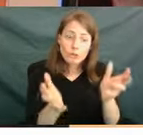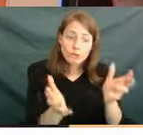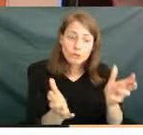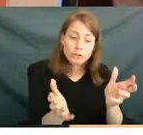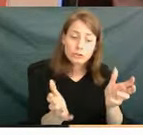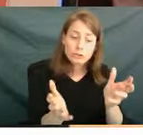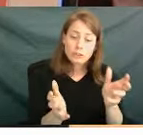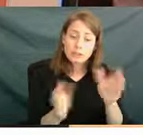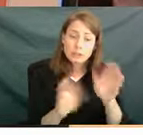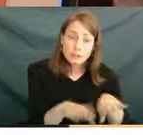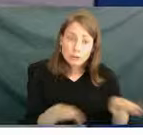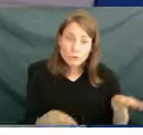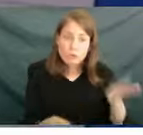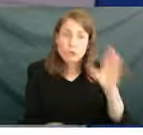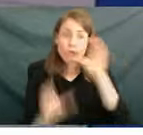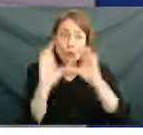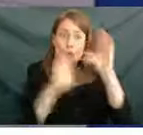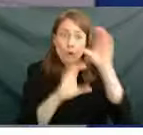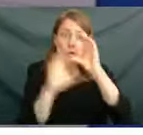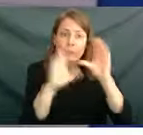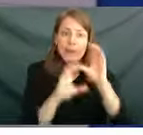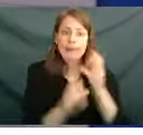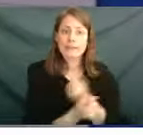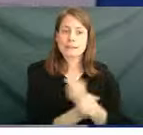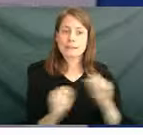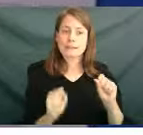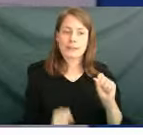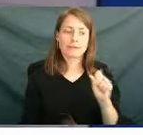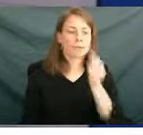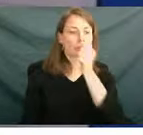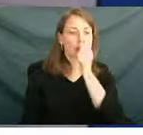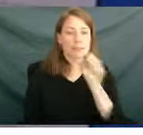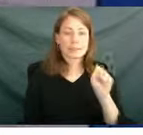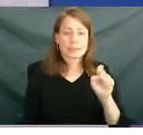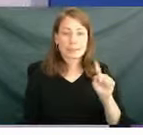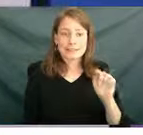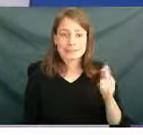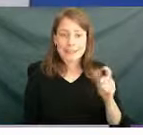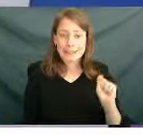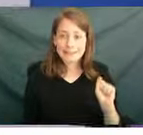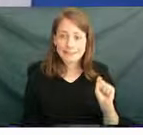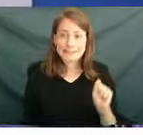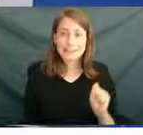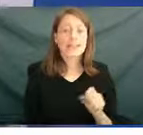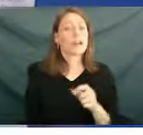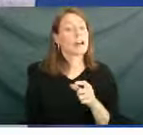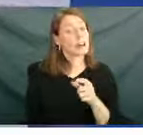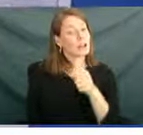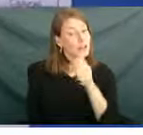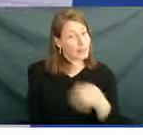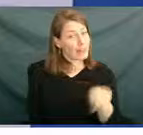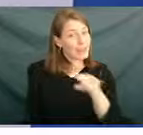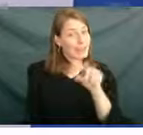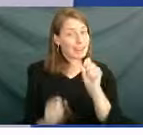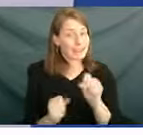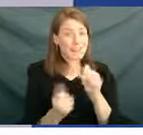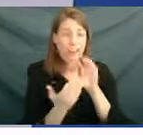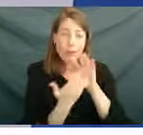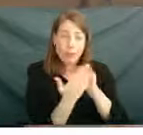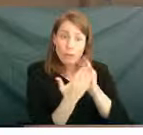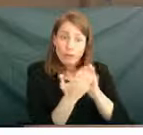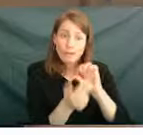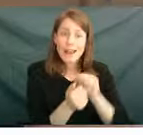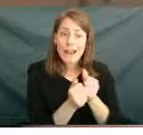pupils, adults, parents or teachers can skill themselves up. They can learn how to block people on MSN. They can also